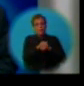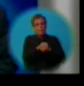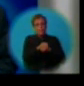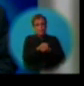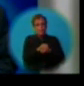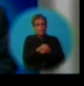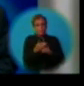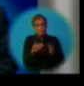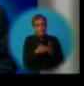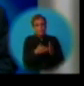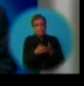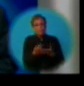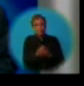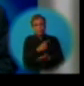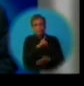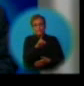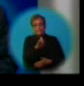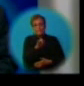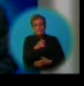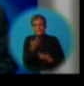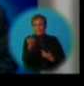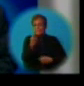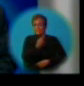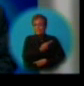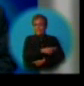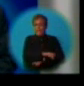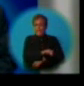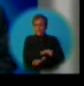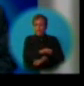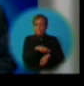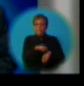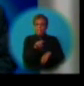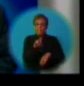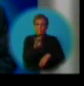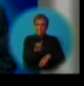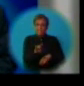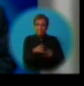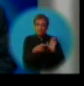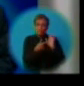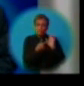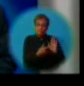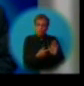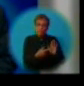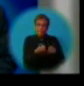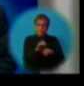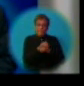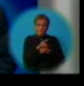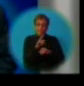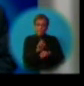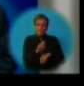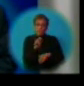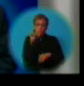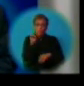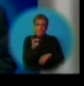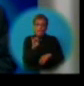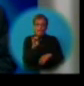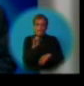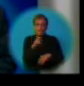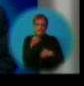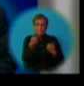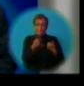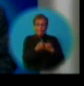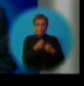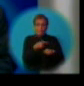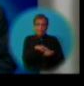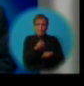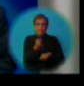while England will come up against New Zealand. Now, tonight on TV8, we'll be airing the England versus Northern Ireland quarterfinal game